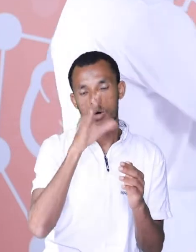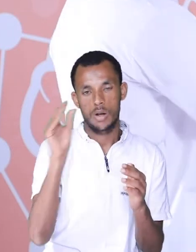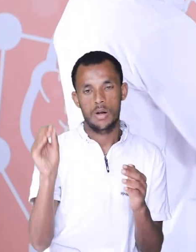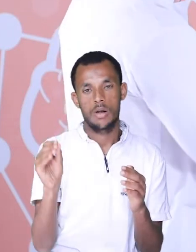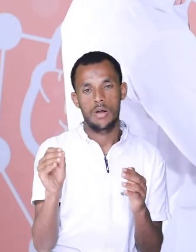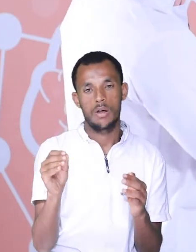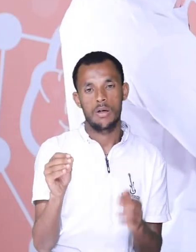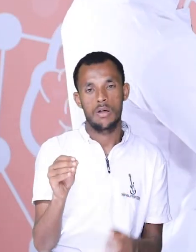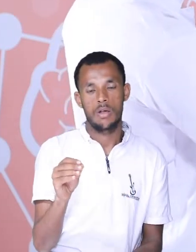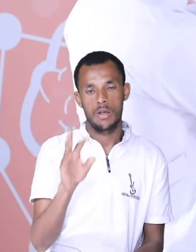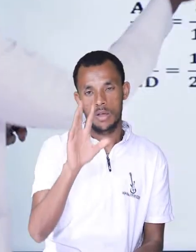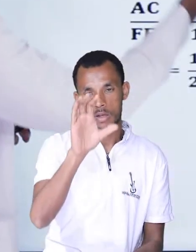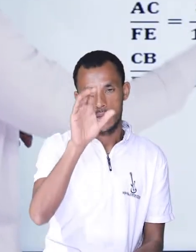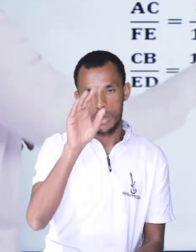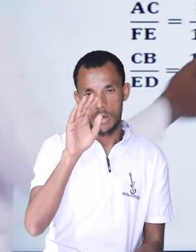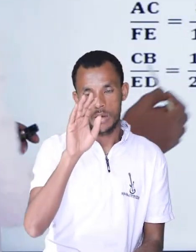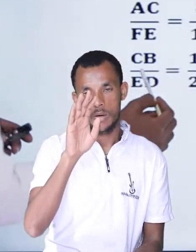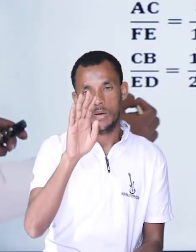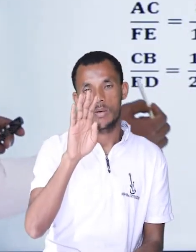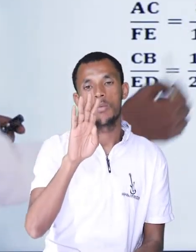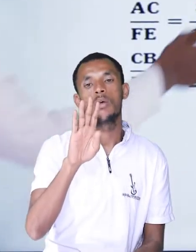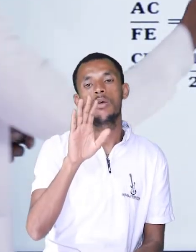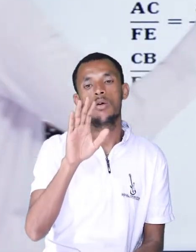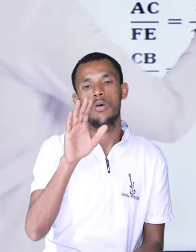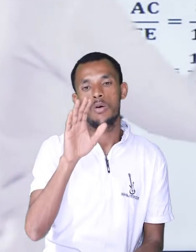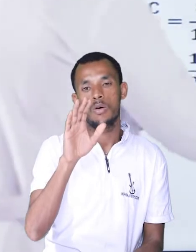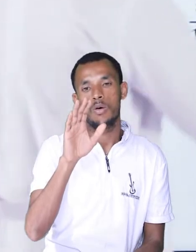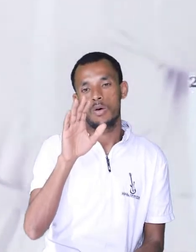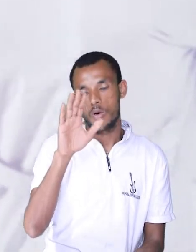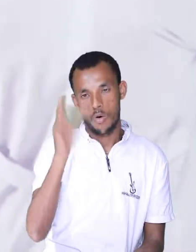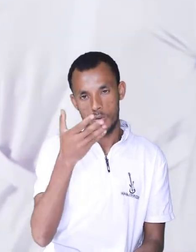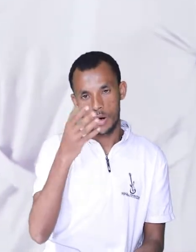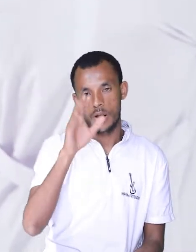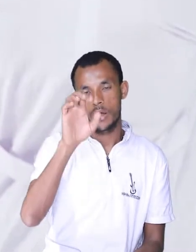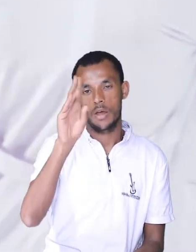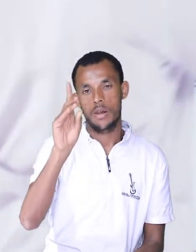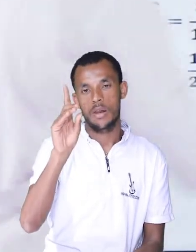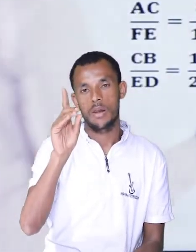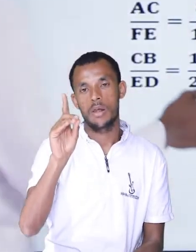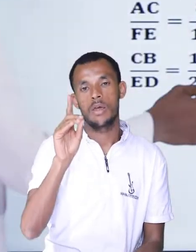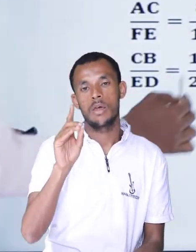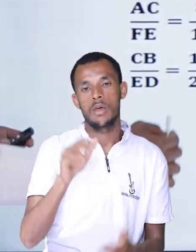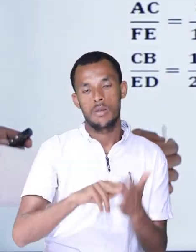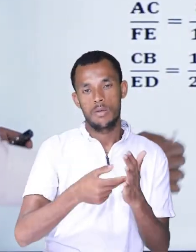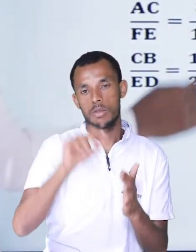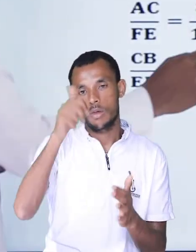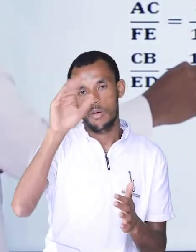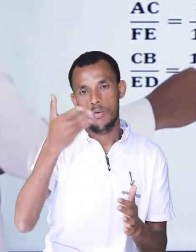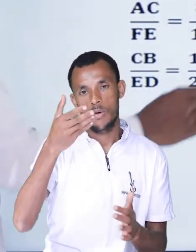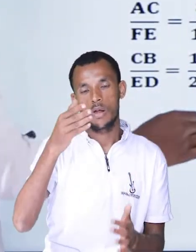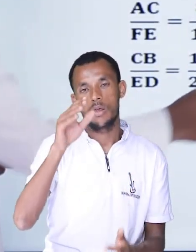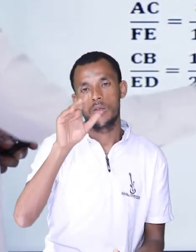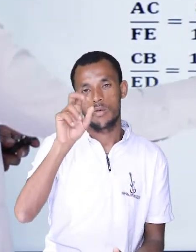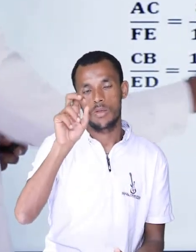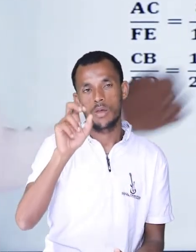And CB over ED, that is 10 over 20. There is